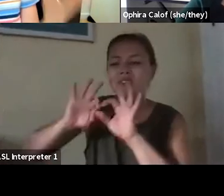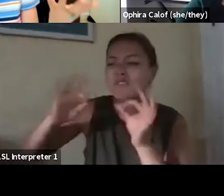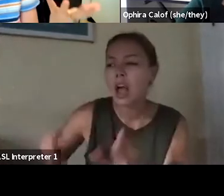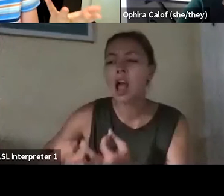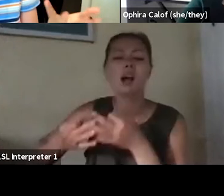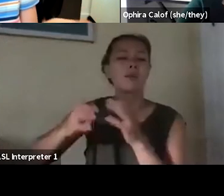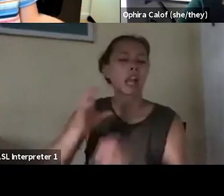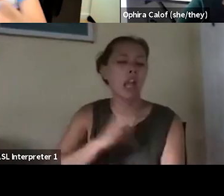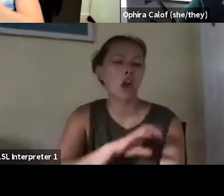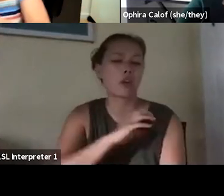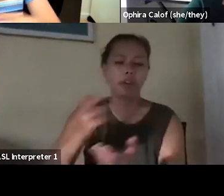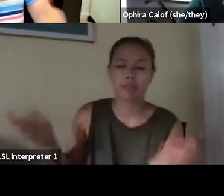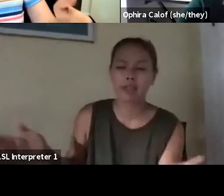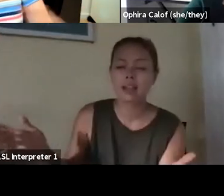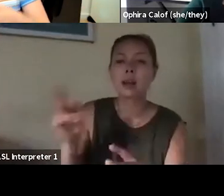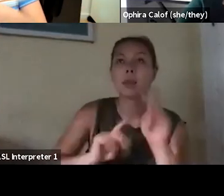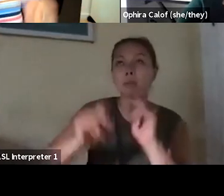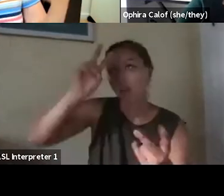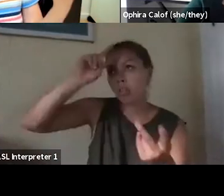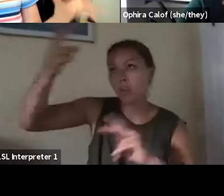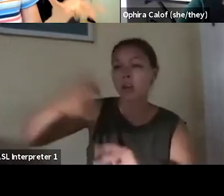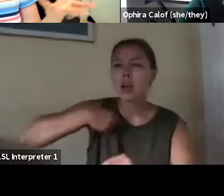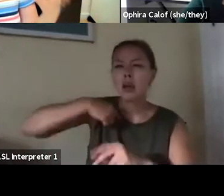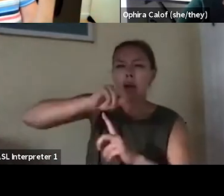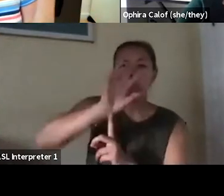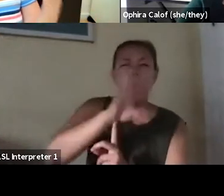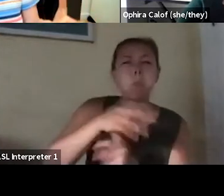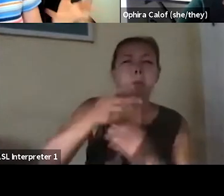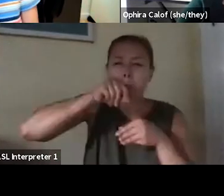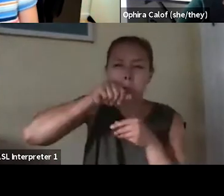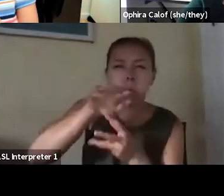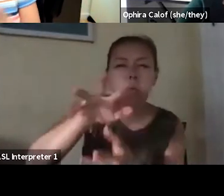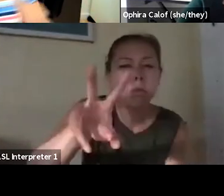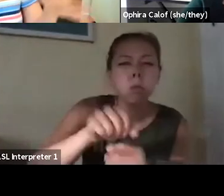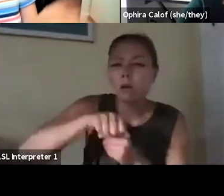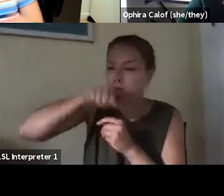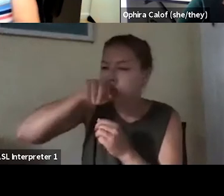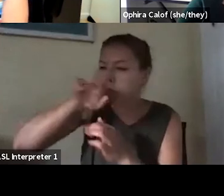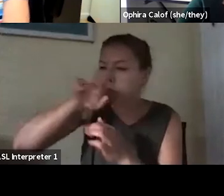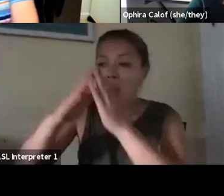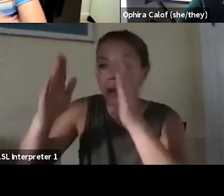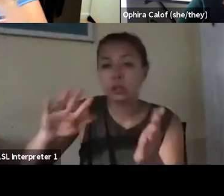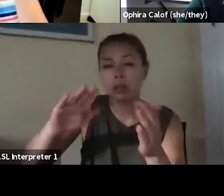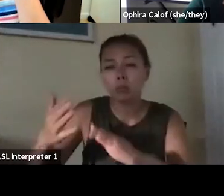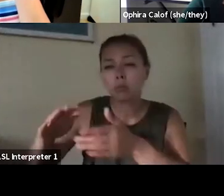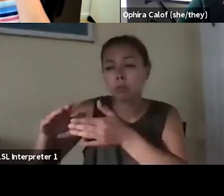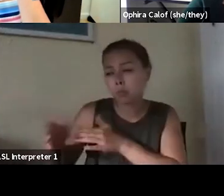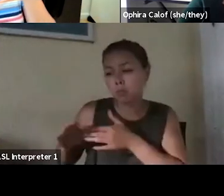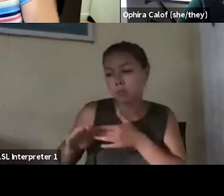houses down, where he's really not doing that. He's just trying to blow all the leaves because it's fall and they don't have leaf blowers, and he's trying to clean up the